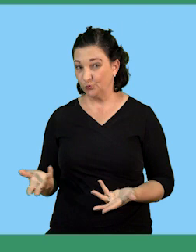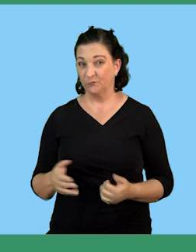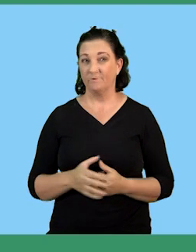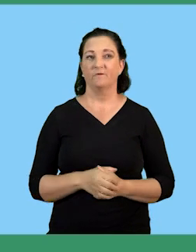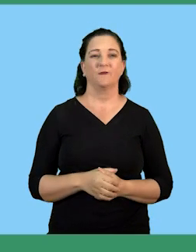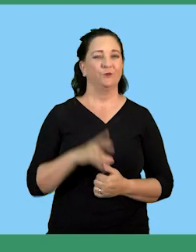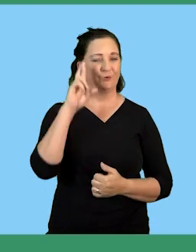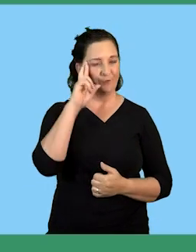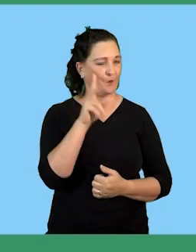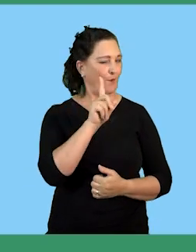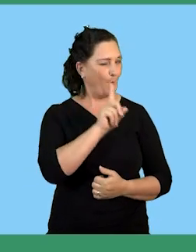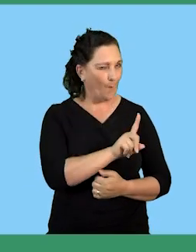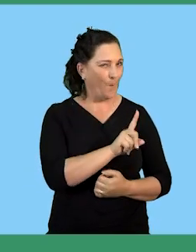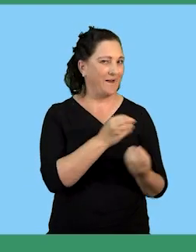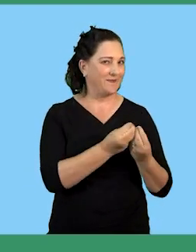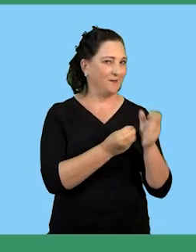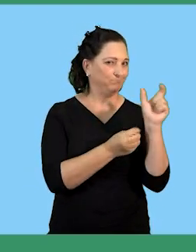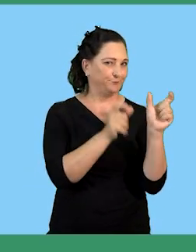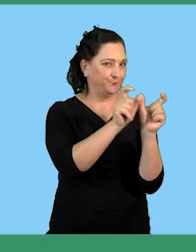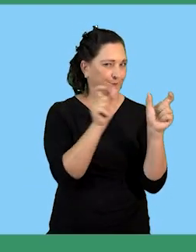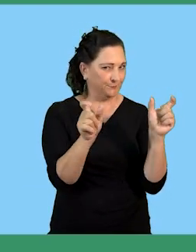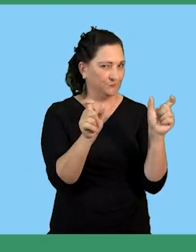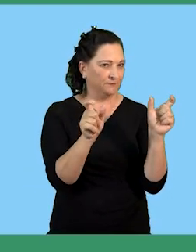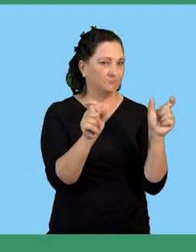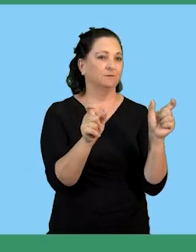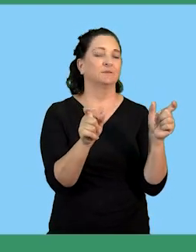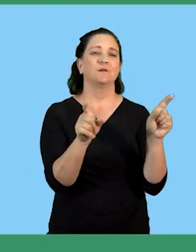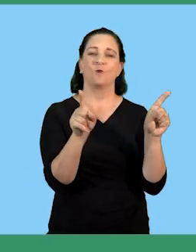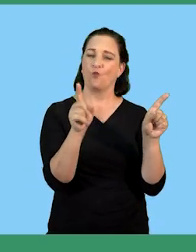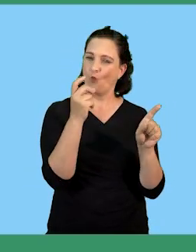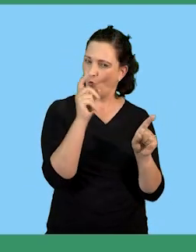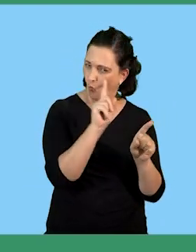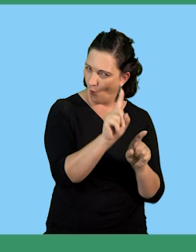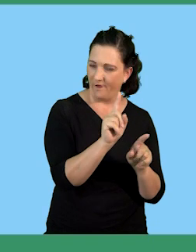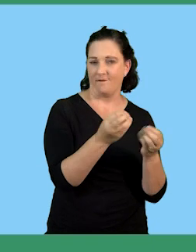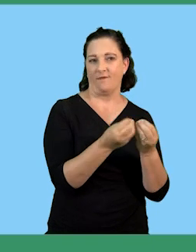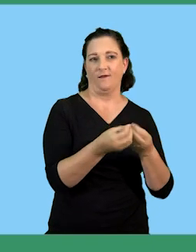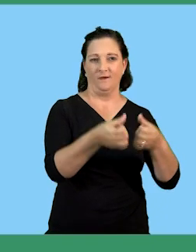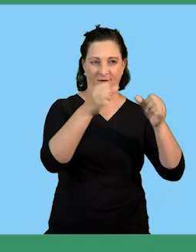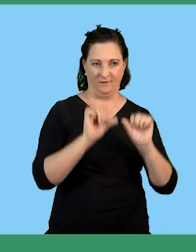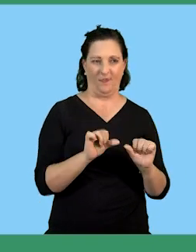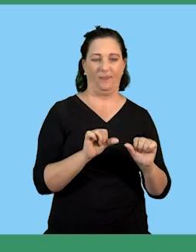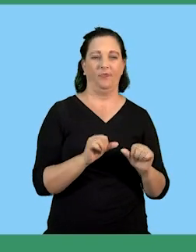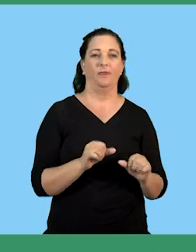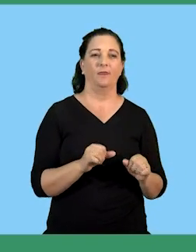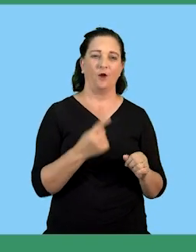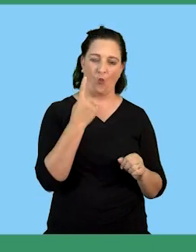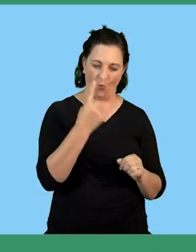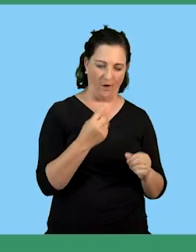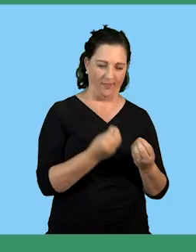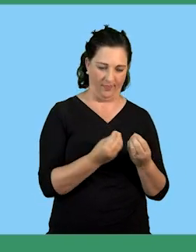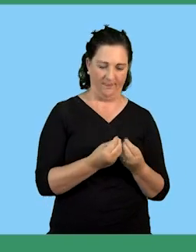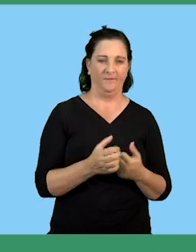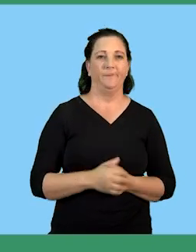this is one thing, just like this is also falls under one umbrella, one umbrella. Right,